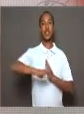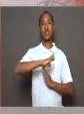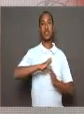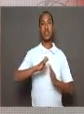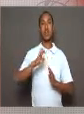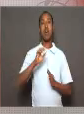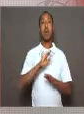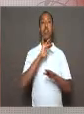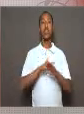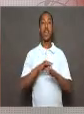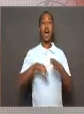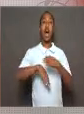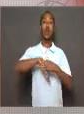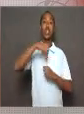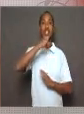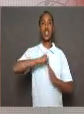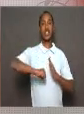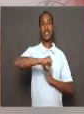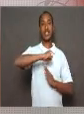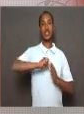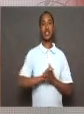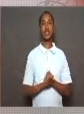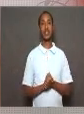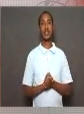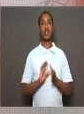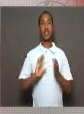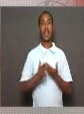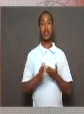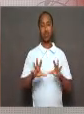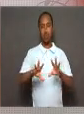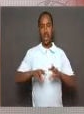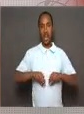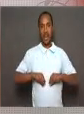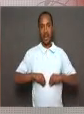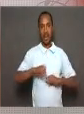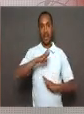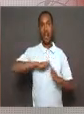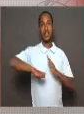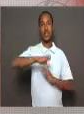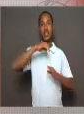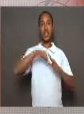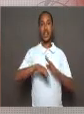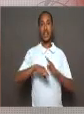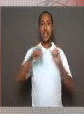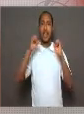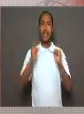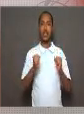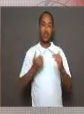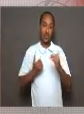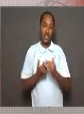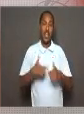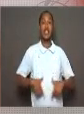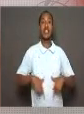electrons on their outermost shells. They tend to gain electrons in an effort to reach